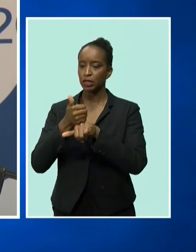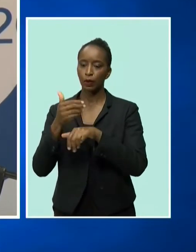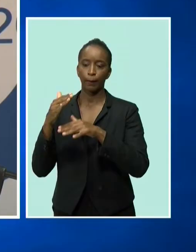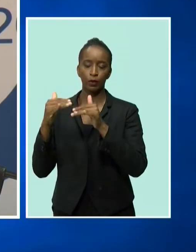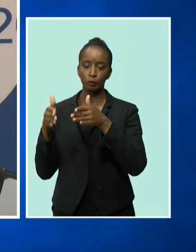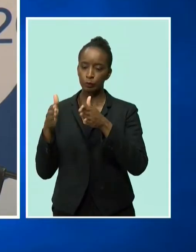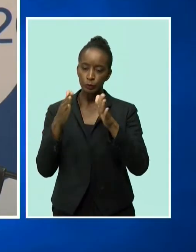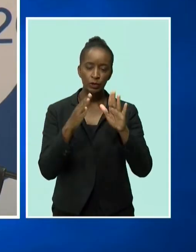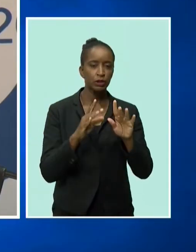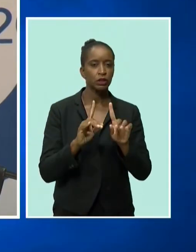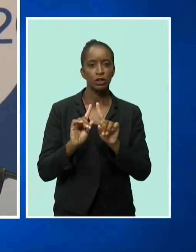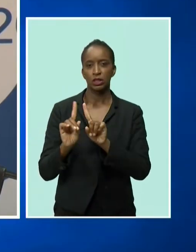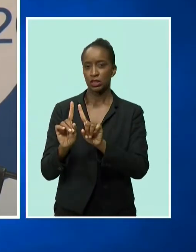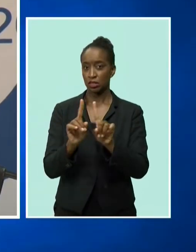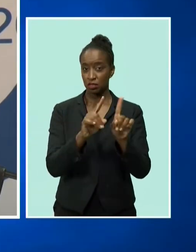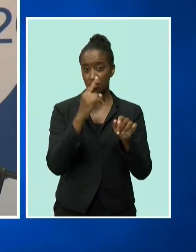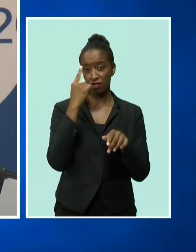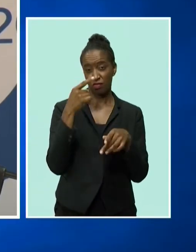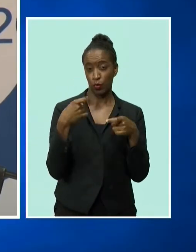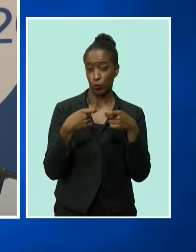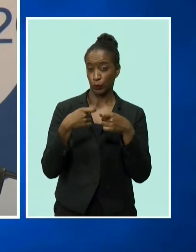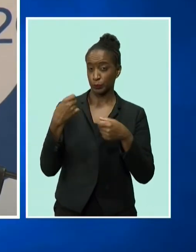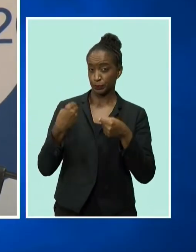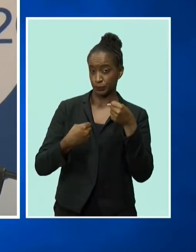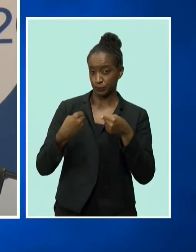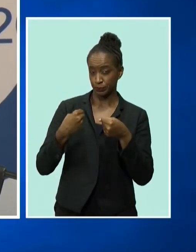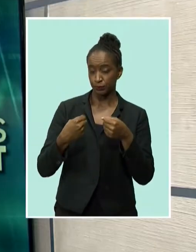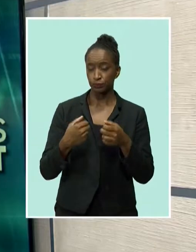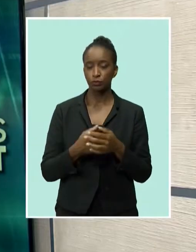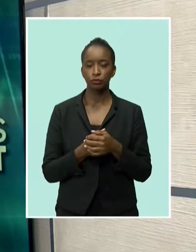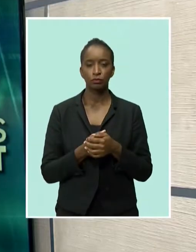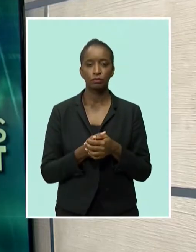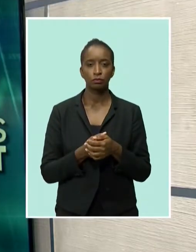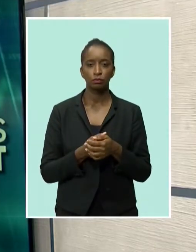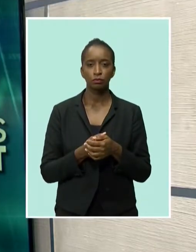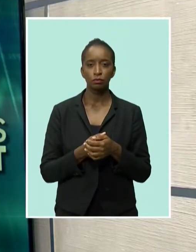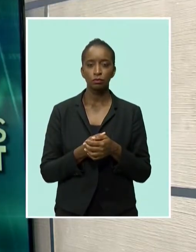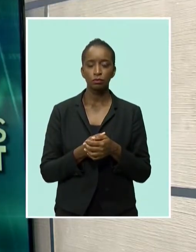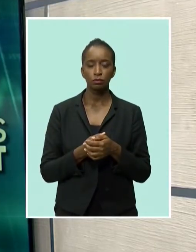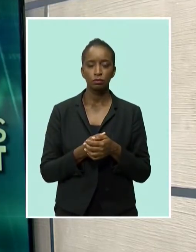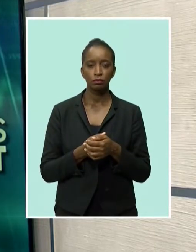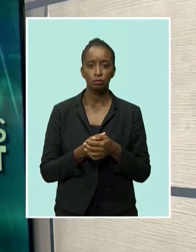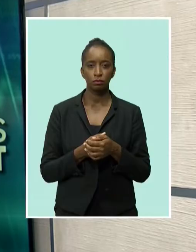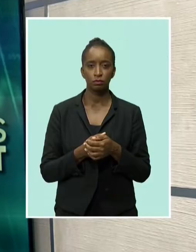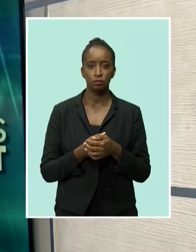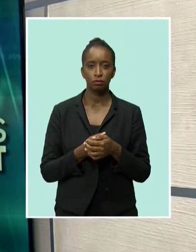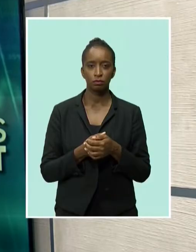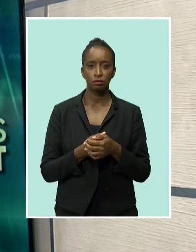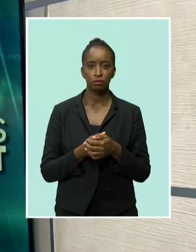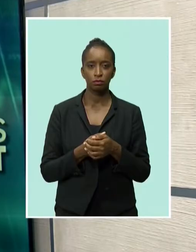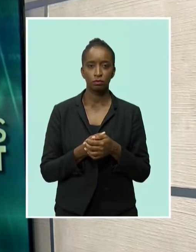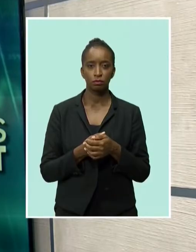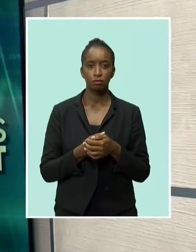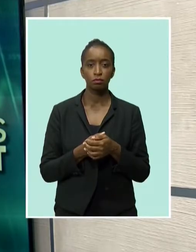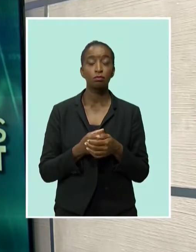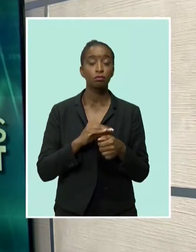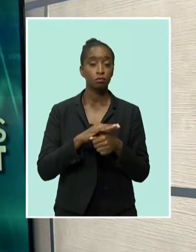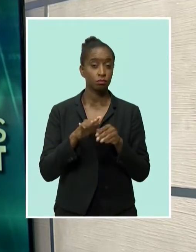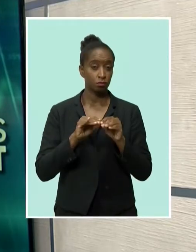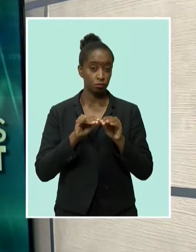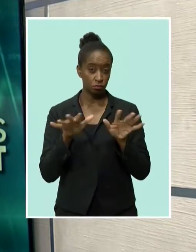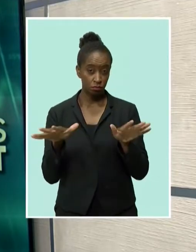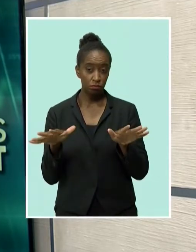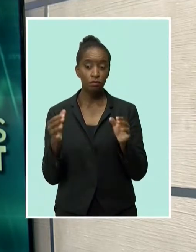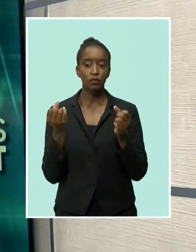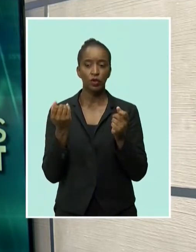other vehicles powered by alternative fuels. With the embrace of remote work because of the onset of the COVID-19 pandemic